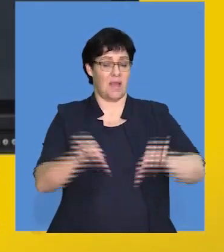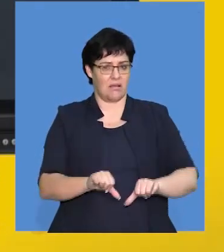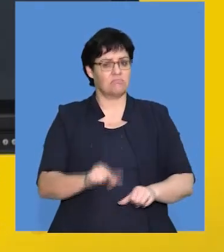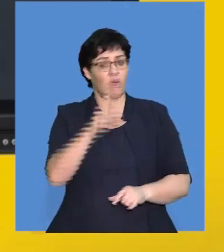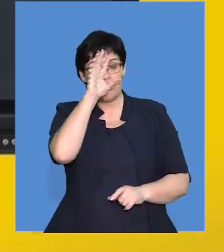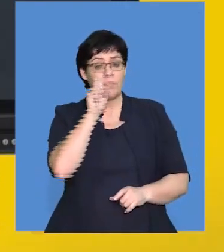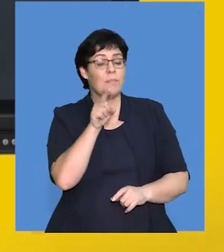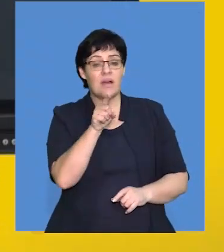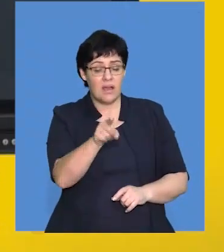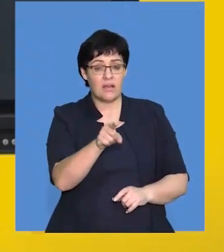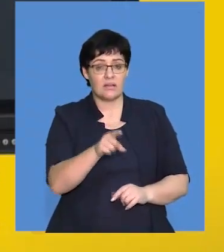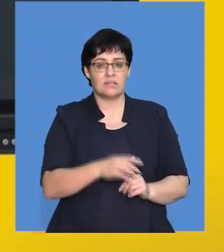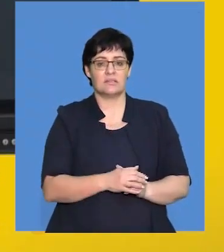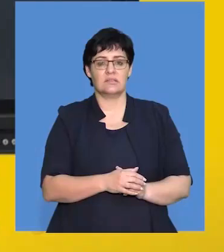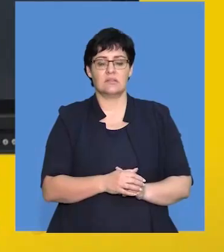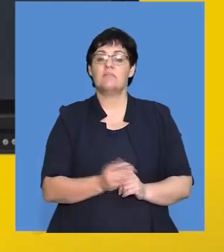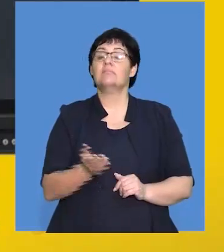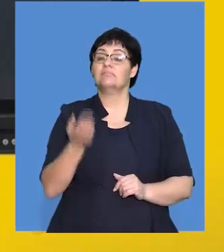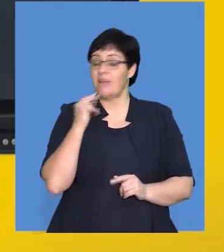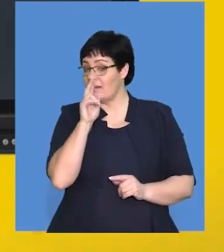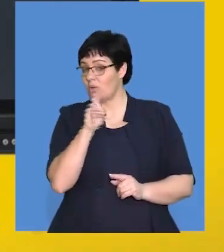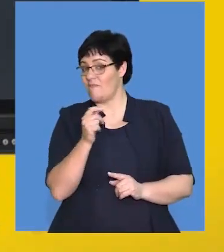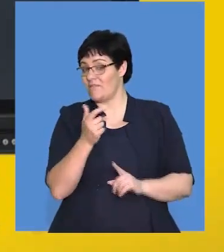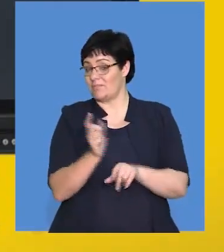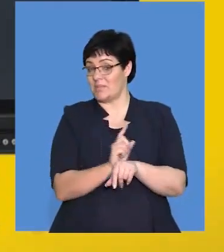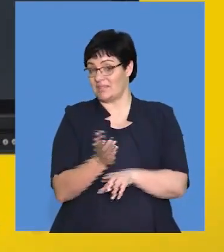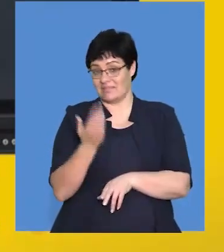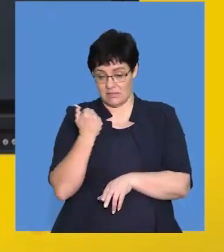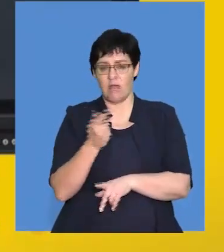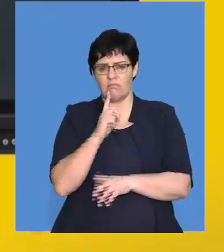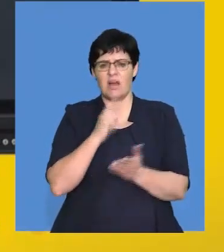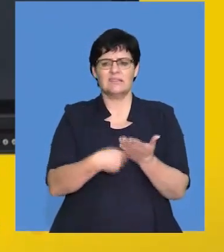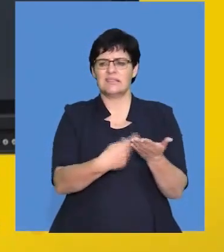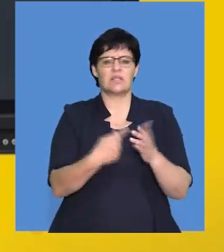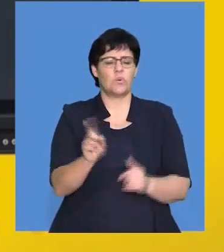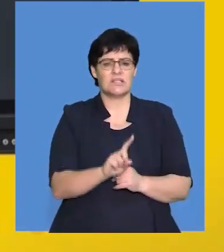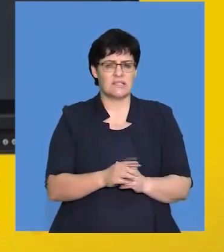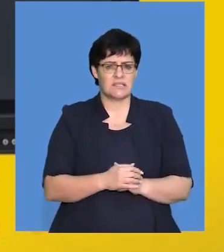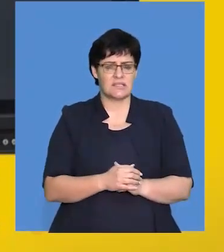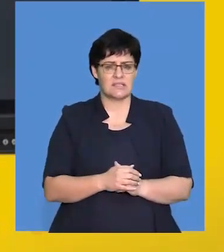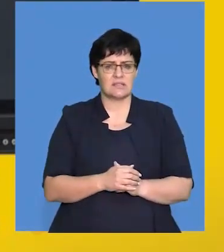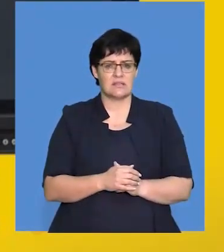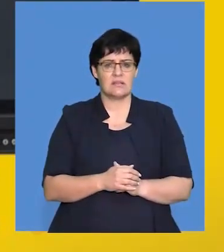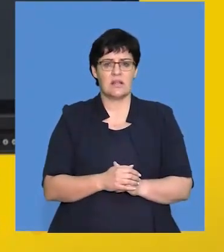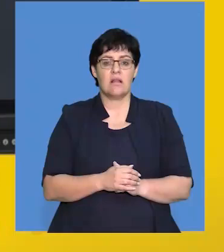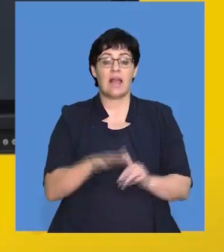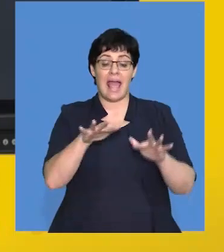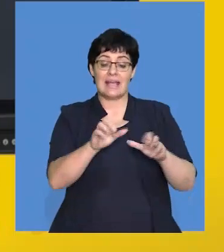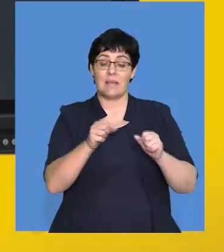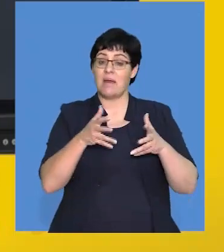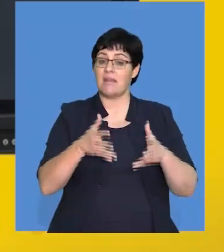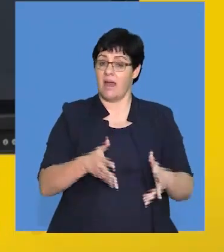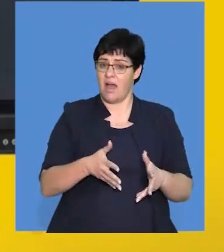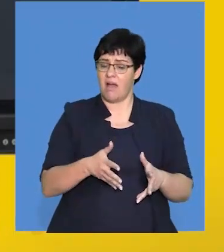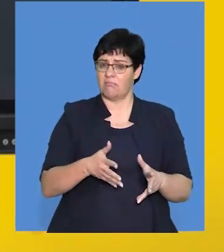believe you remember when I last saw you a few minutes ago, we were talking about how an examiner may